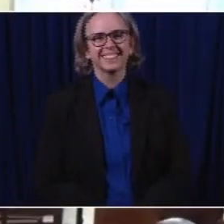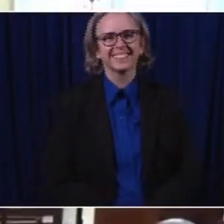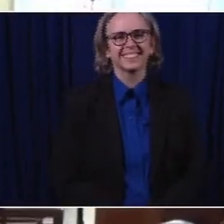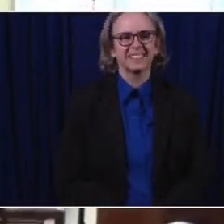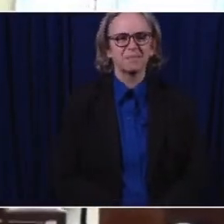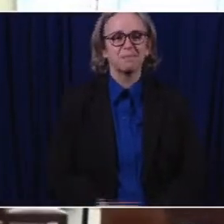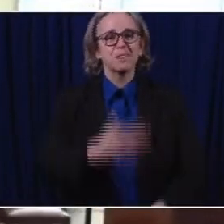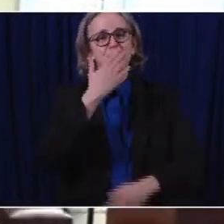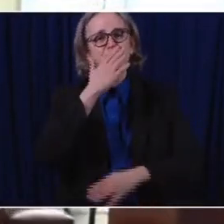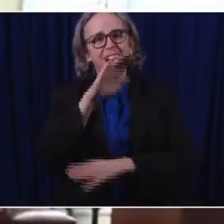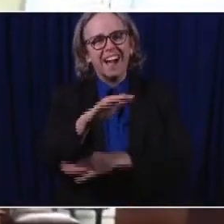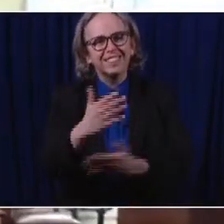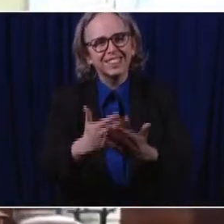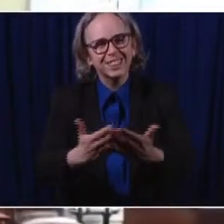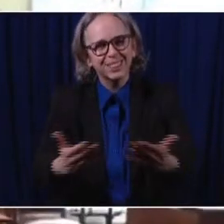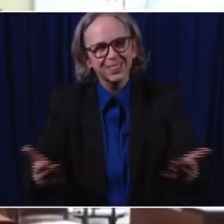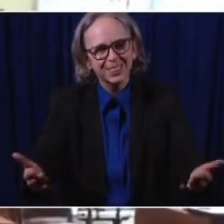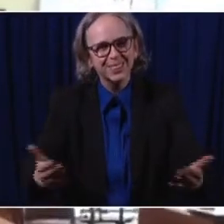Good afternoon, everyone.